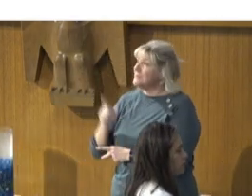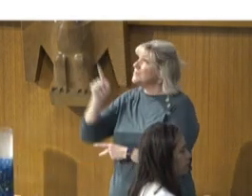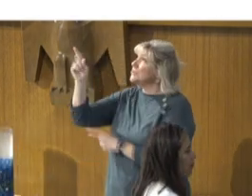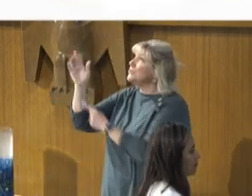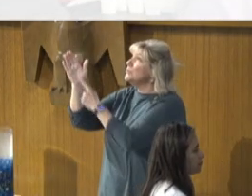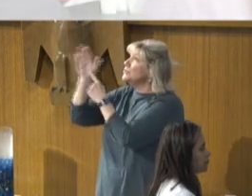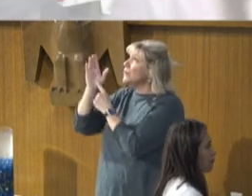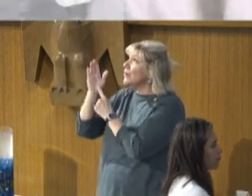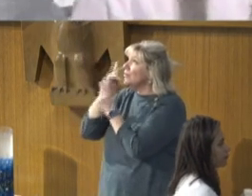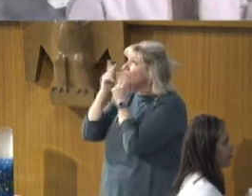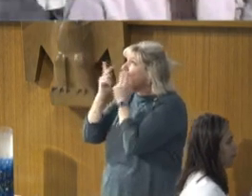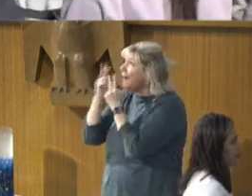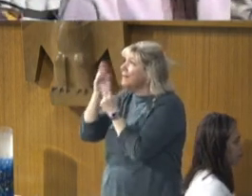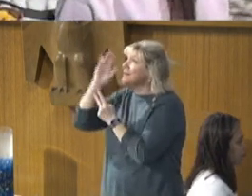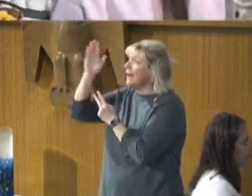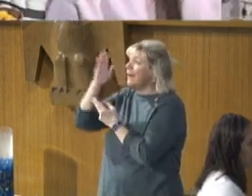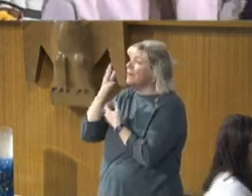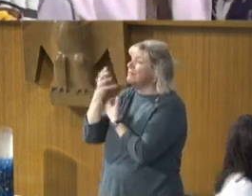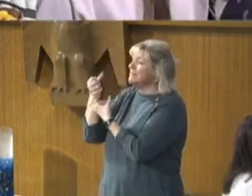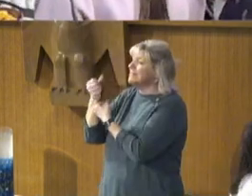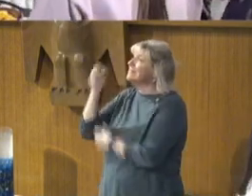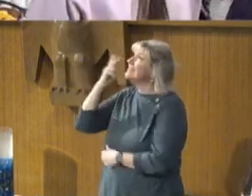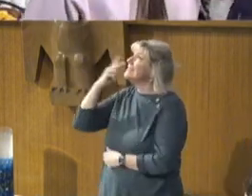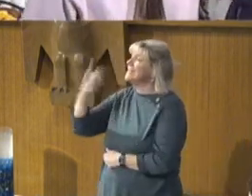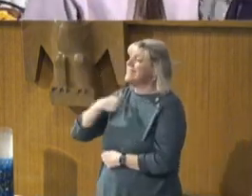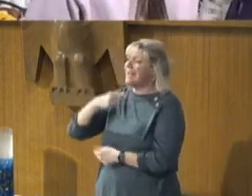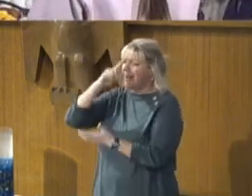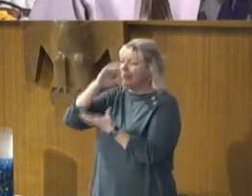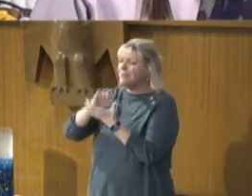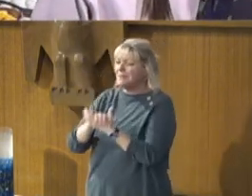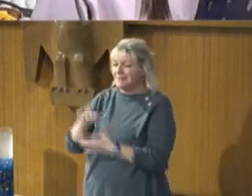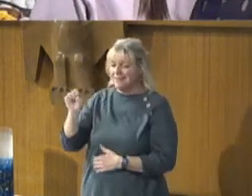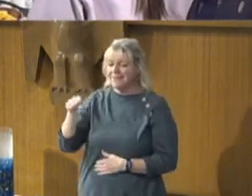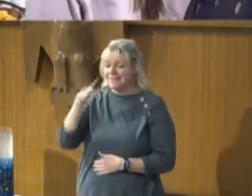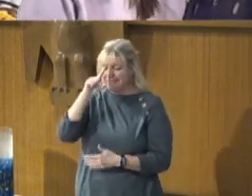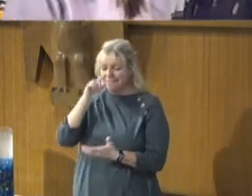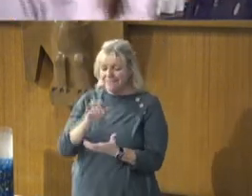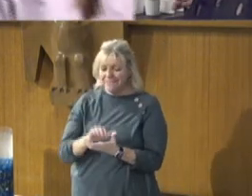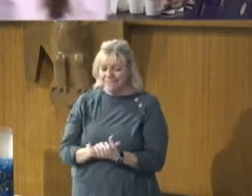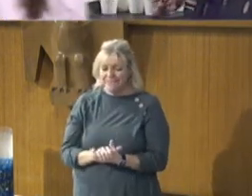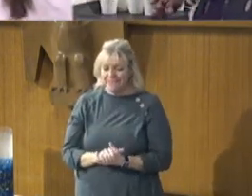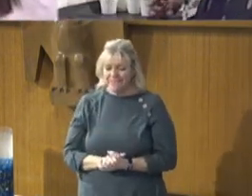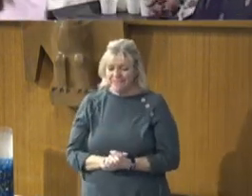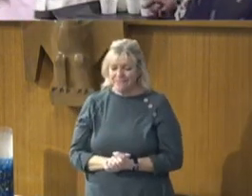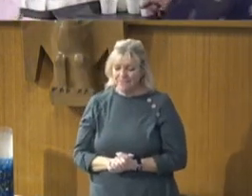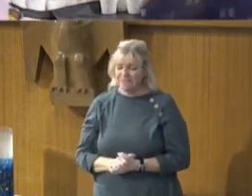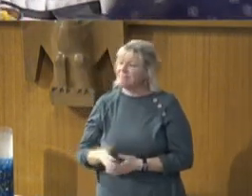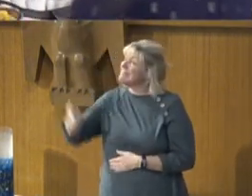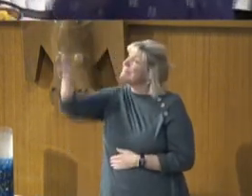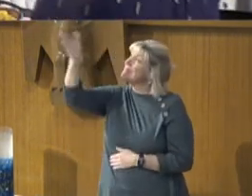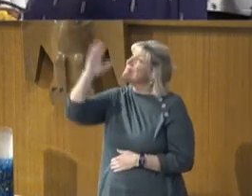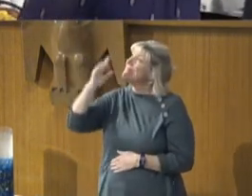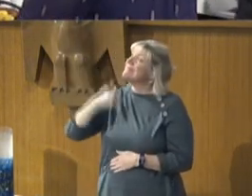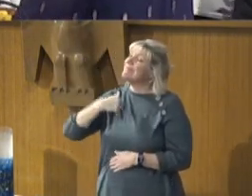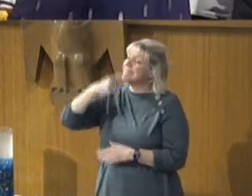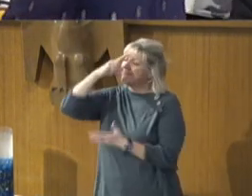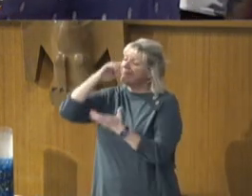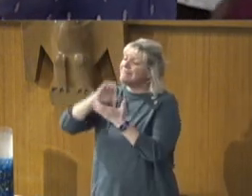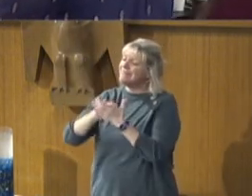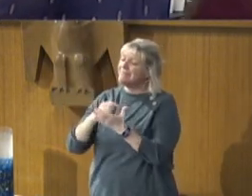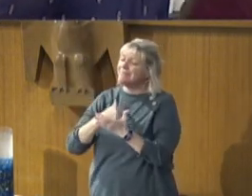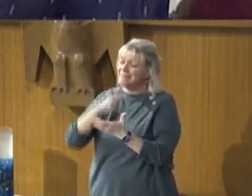exceed it. Oh, I believe, God, I